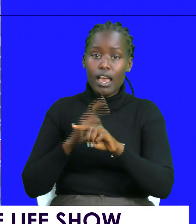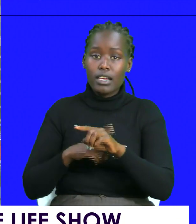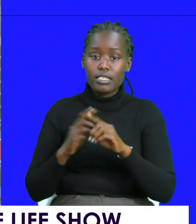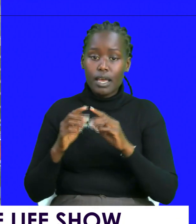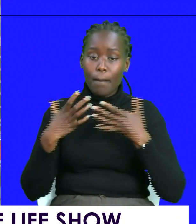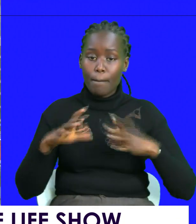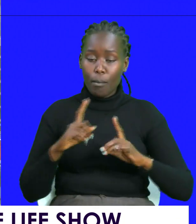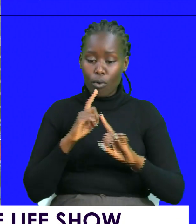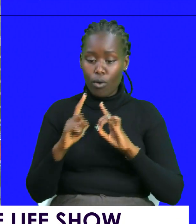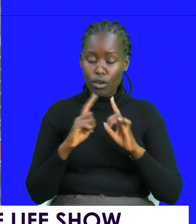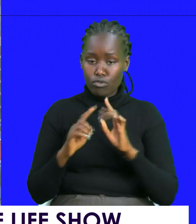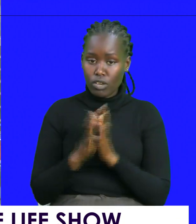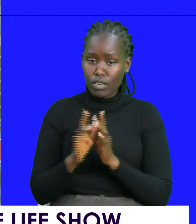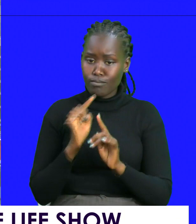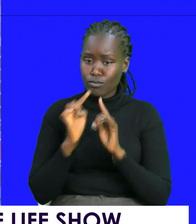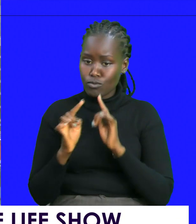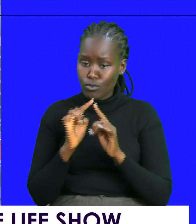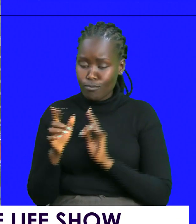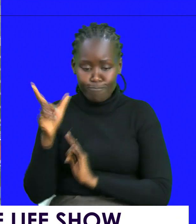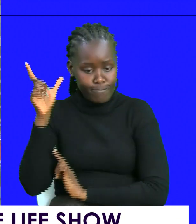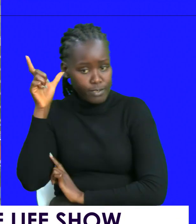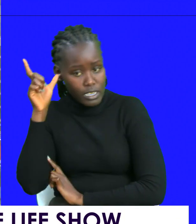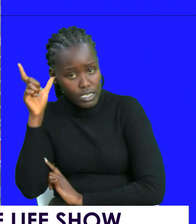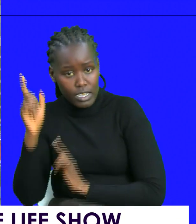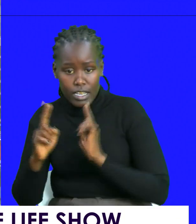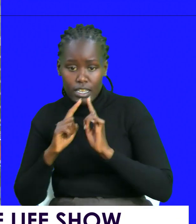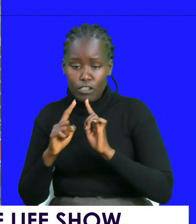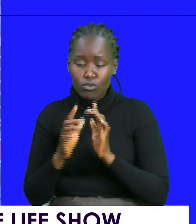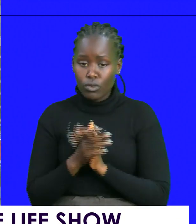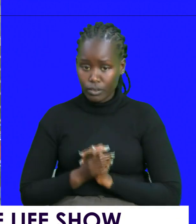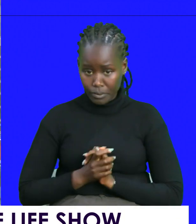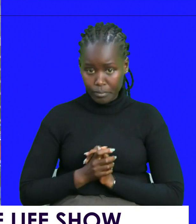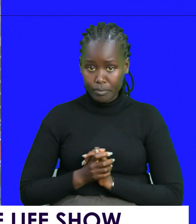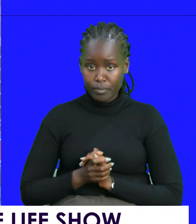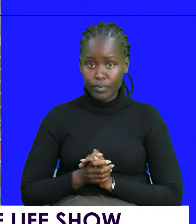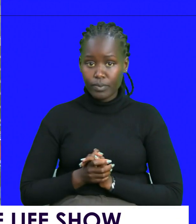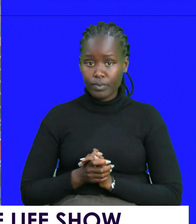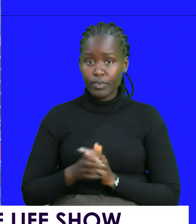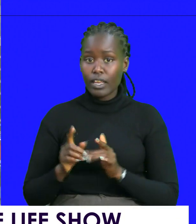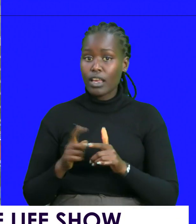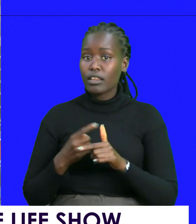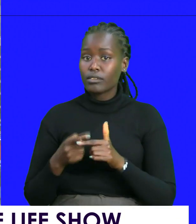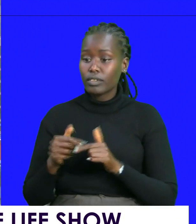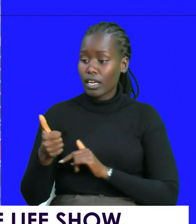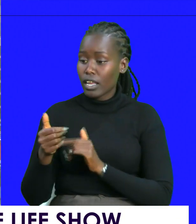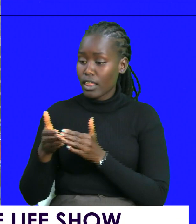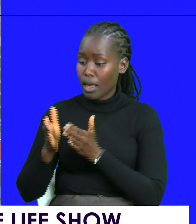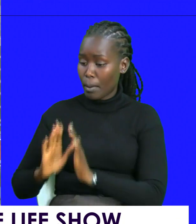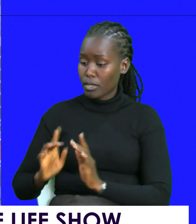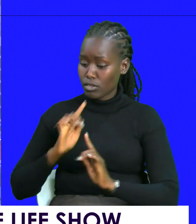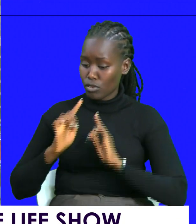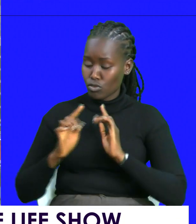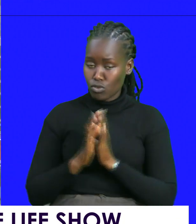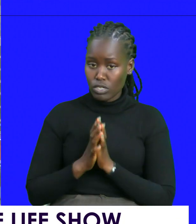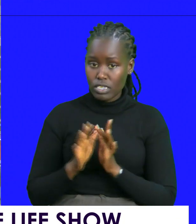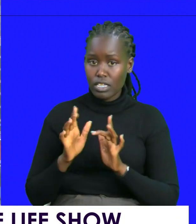are talking, they don't talk, they don't listen, they talk at each other. No sooner has the other person talked than the other